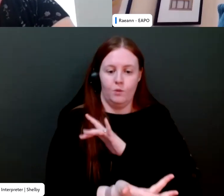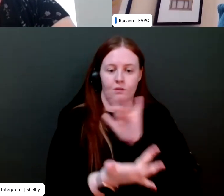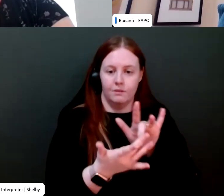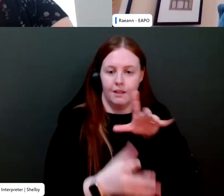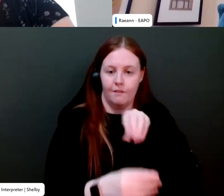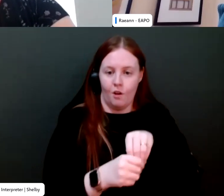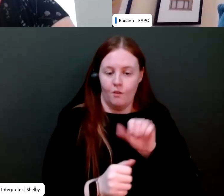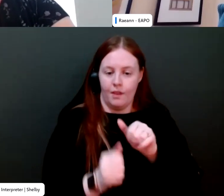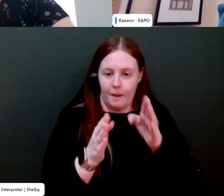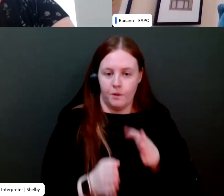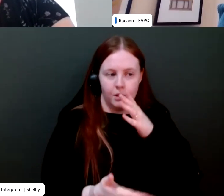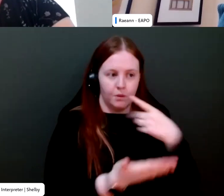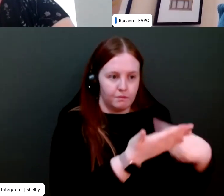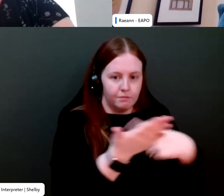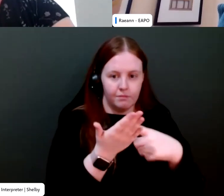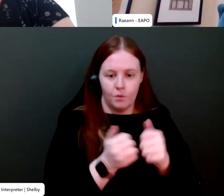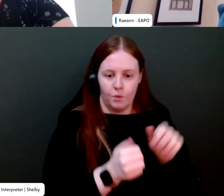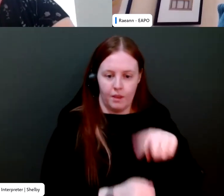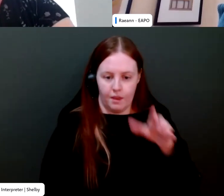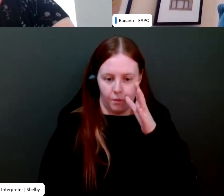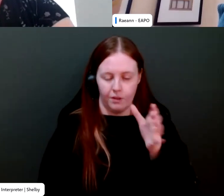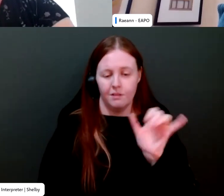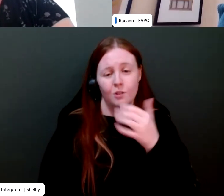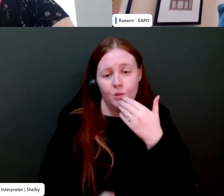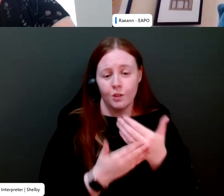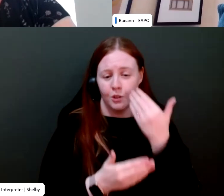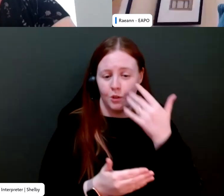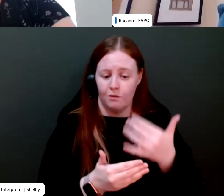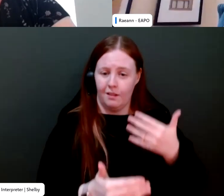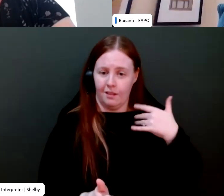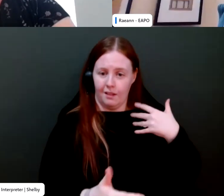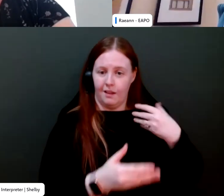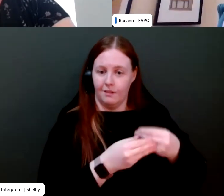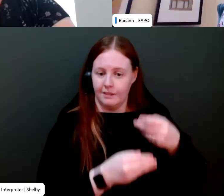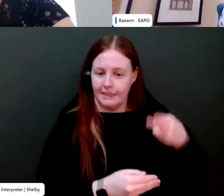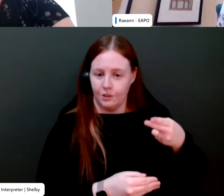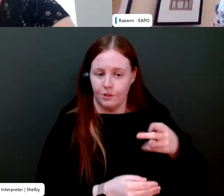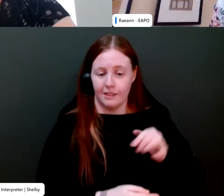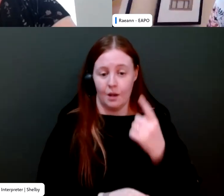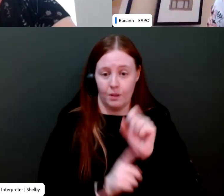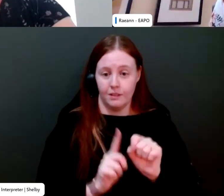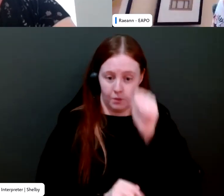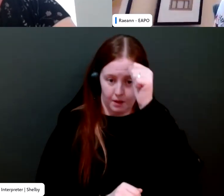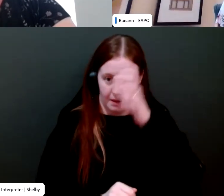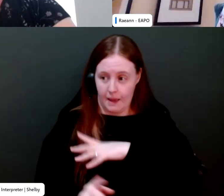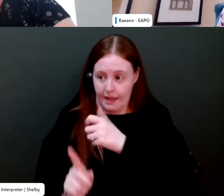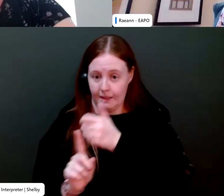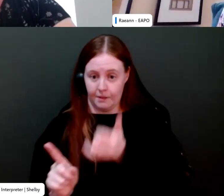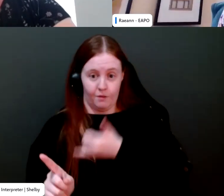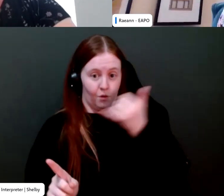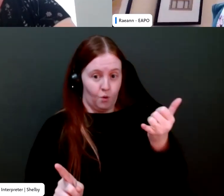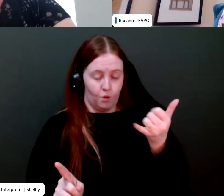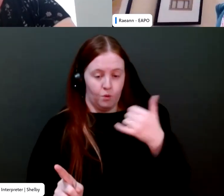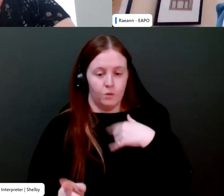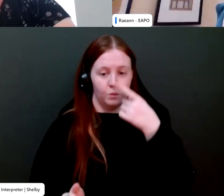generally speak with. And it's always great to get the history because in the one case where the man had made a phone call, we always do a previous